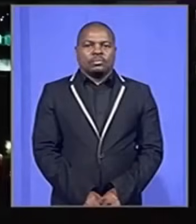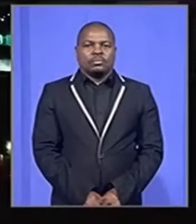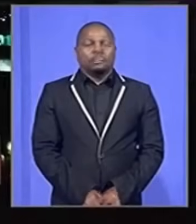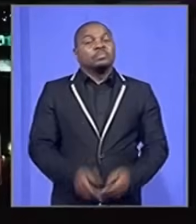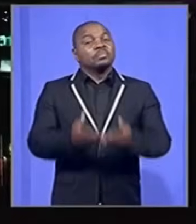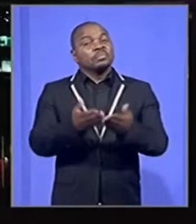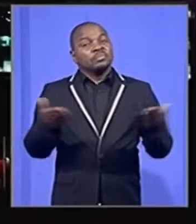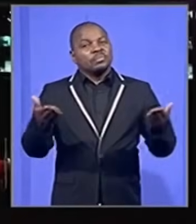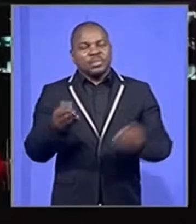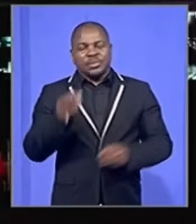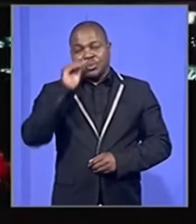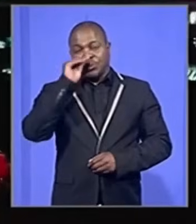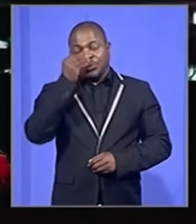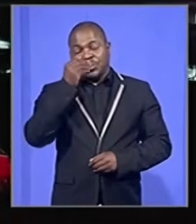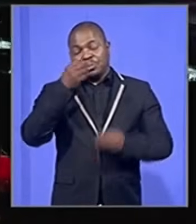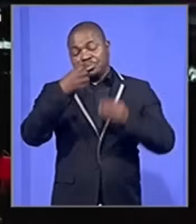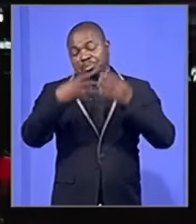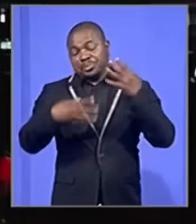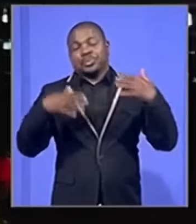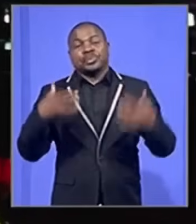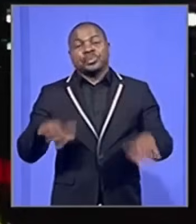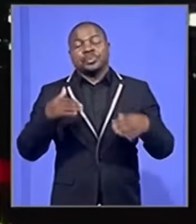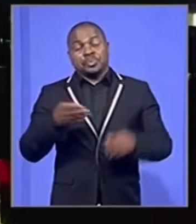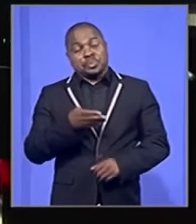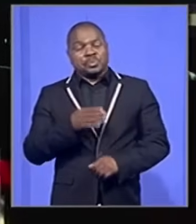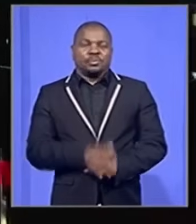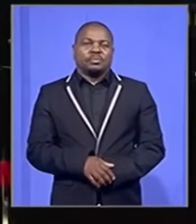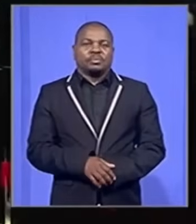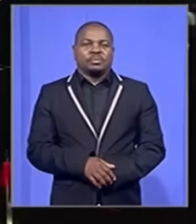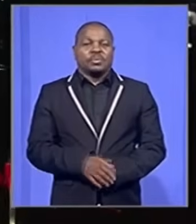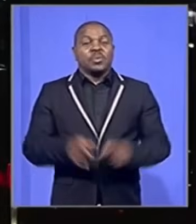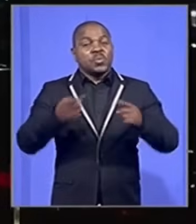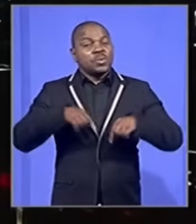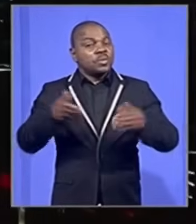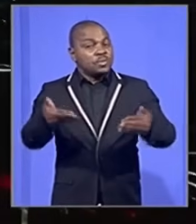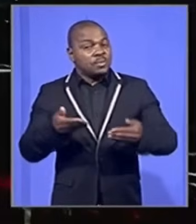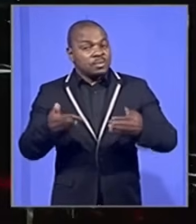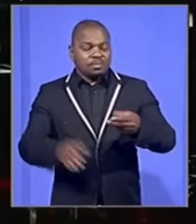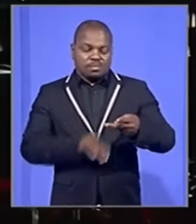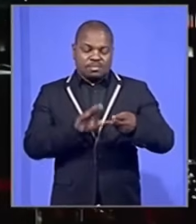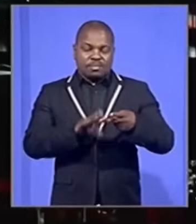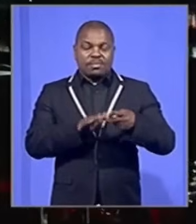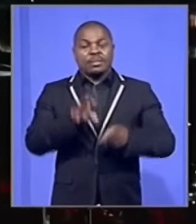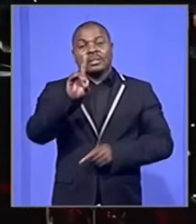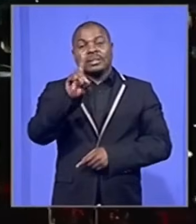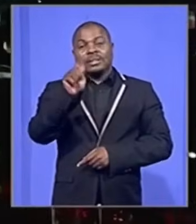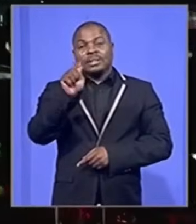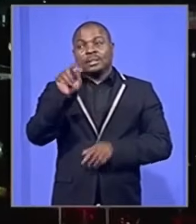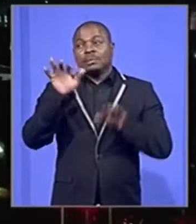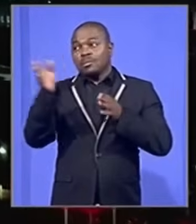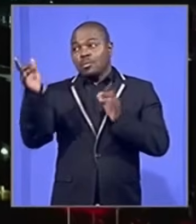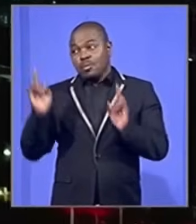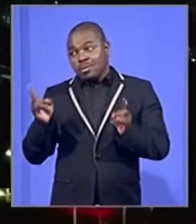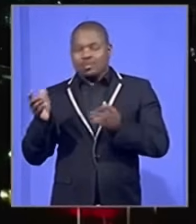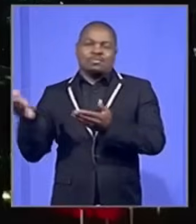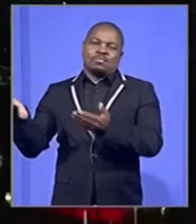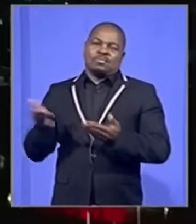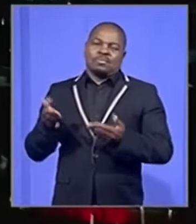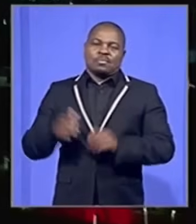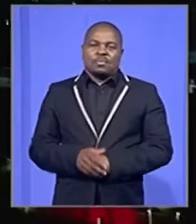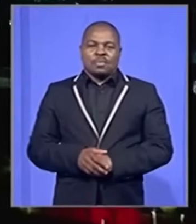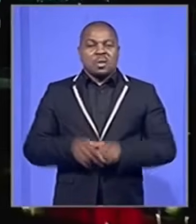Batho beshu pitsa ya rena ya ditaba ya phuphuma re a lamogela le babogedi ba rena ba kanala ya DTT re gasha